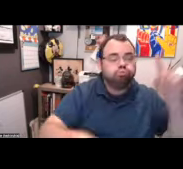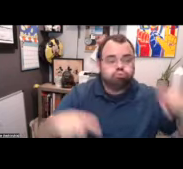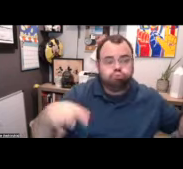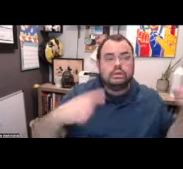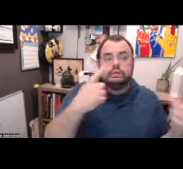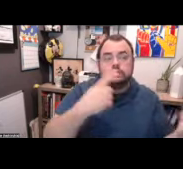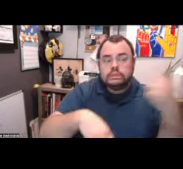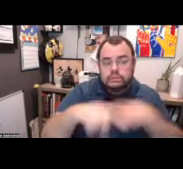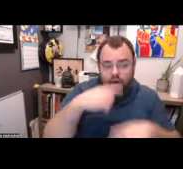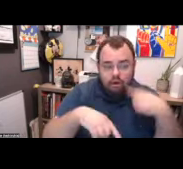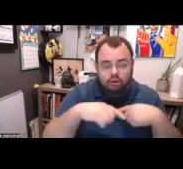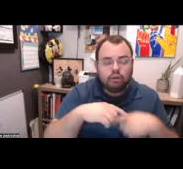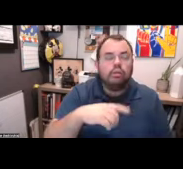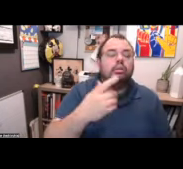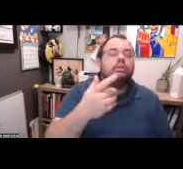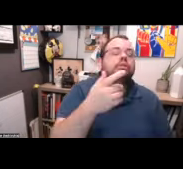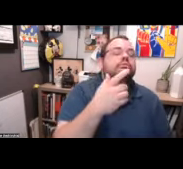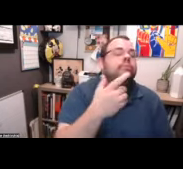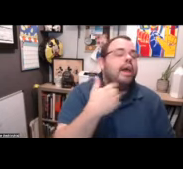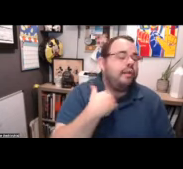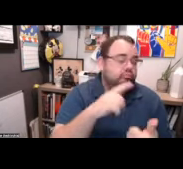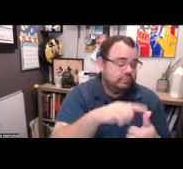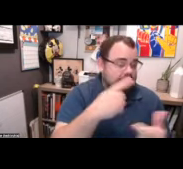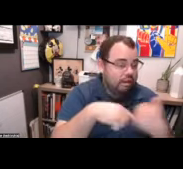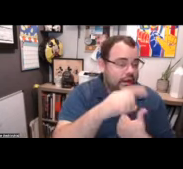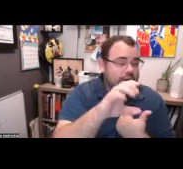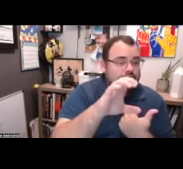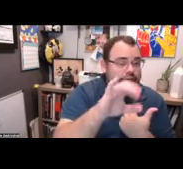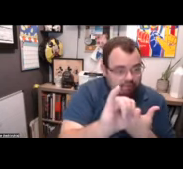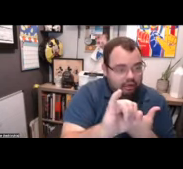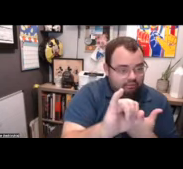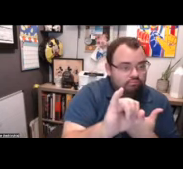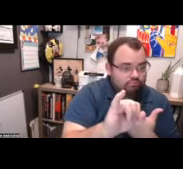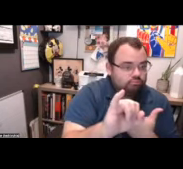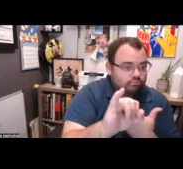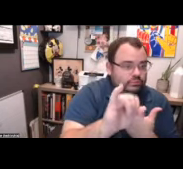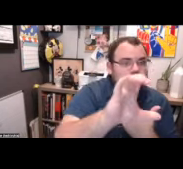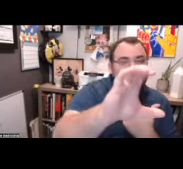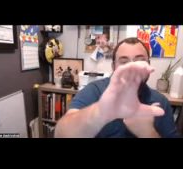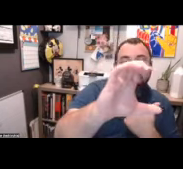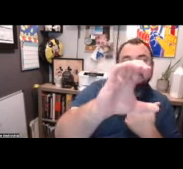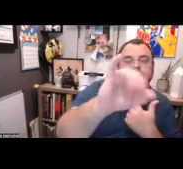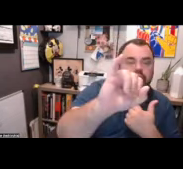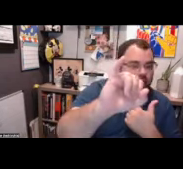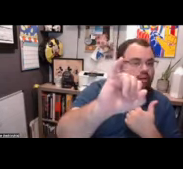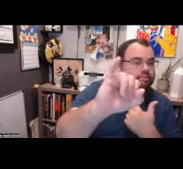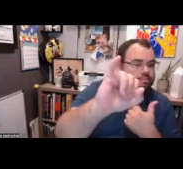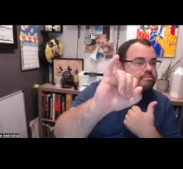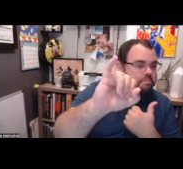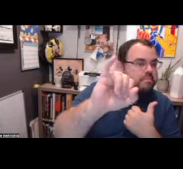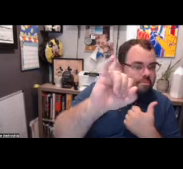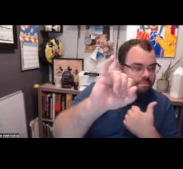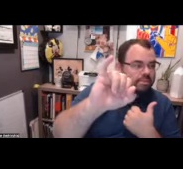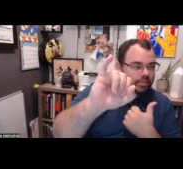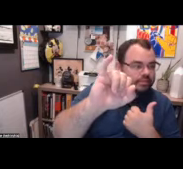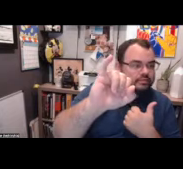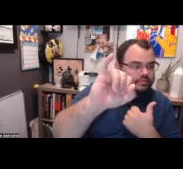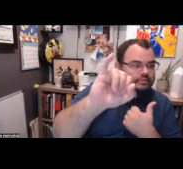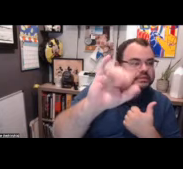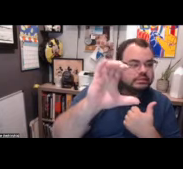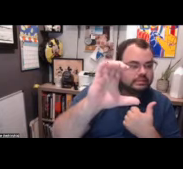So that's the sign. So cochlear implant, there's various signs. There's CI. You can sign it this